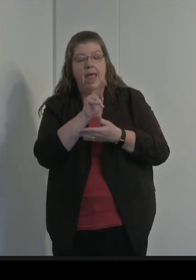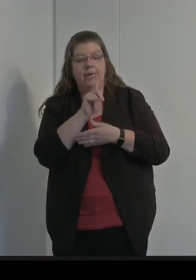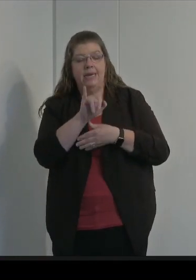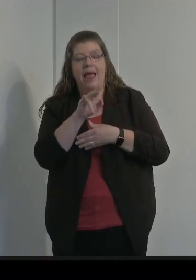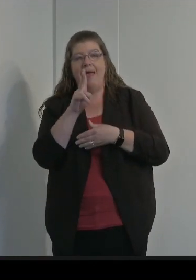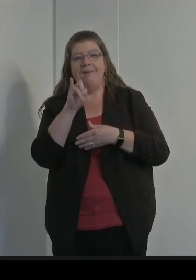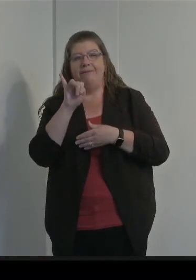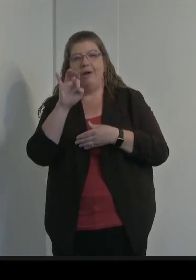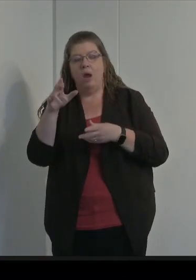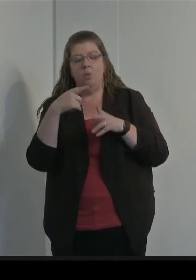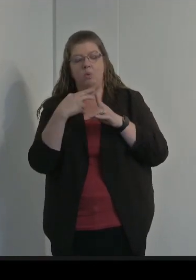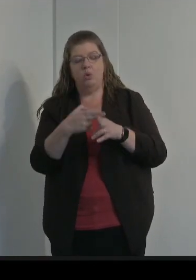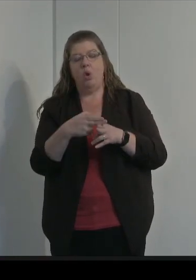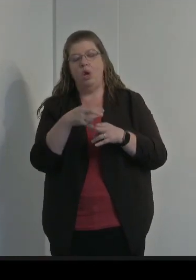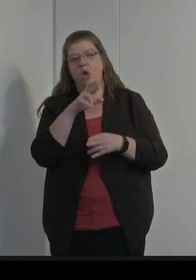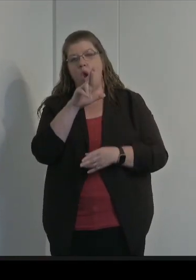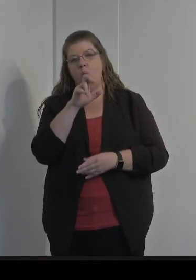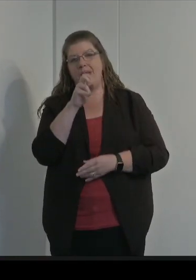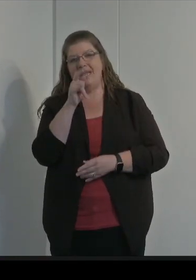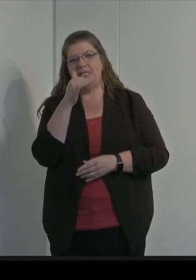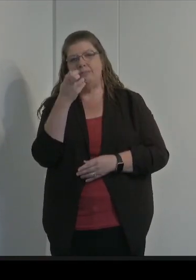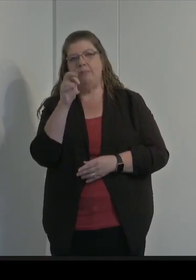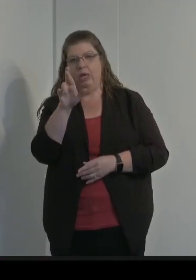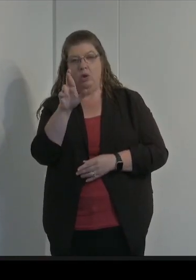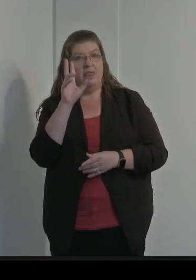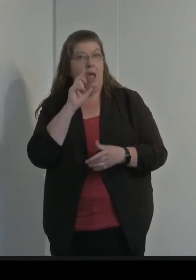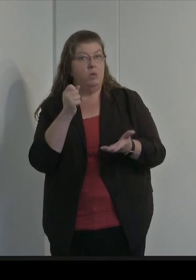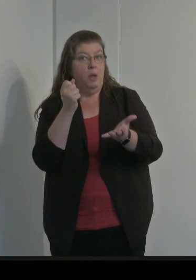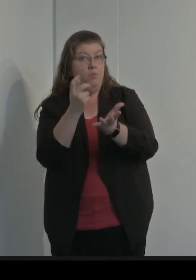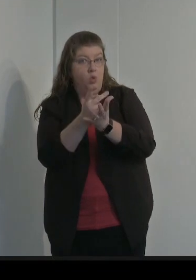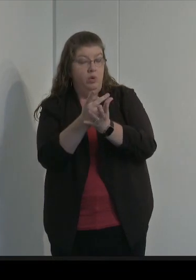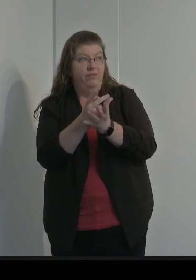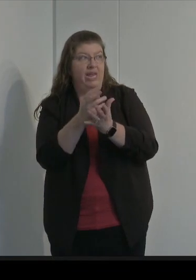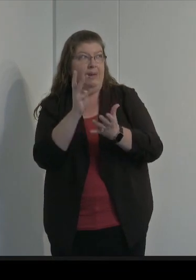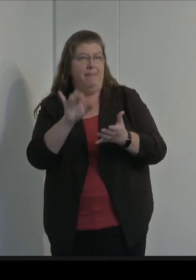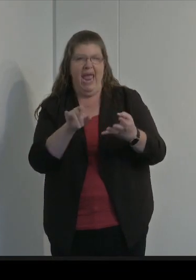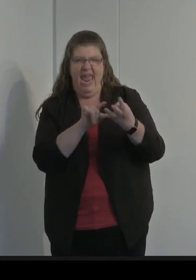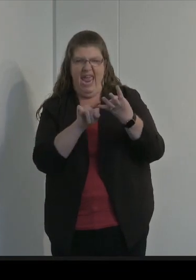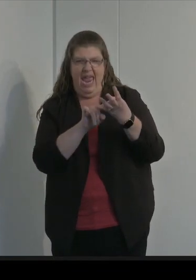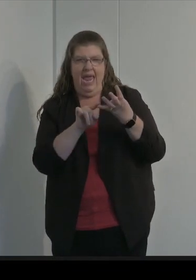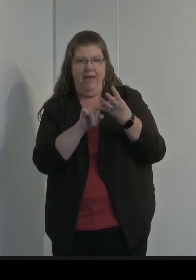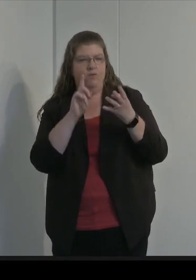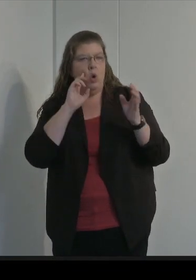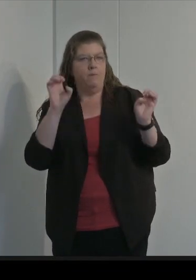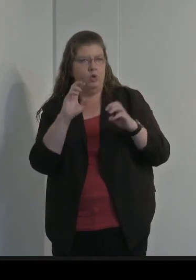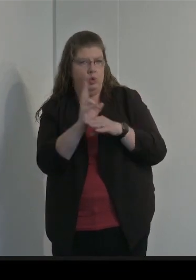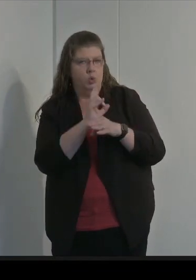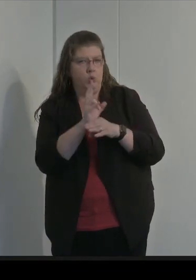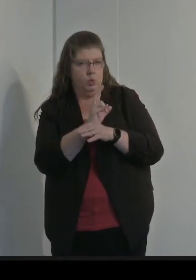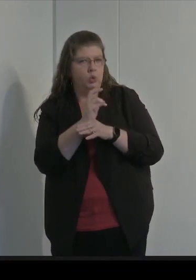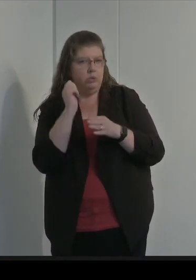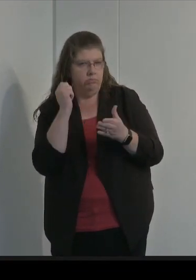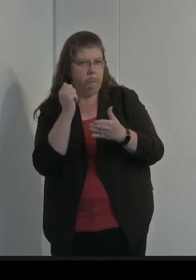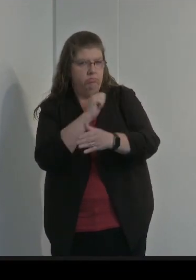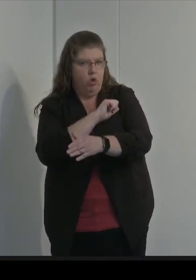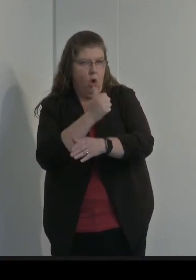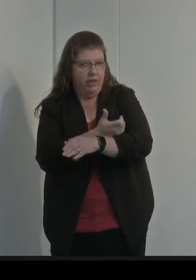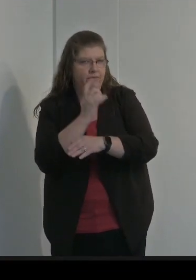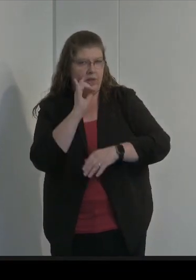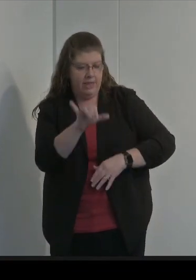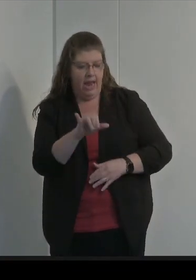called remdesivir, which at the end of May was approved by the FDA under emergency use authorization, and we've